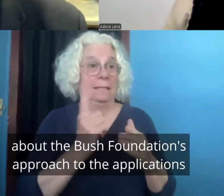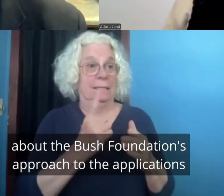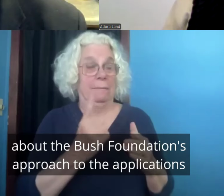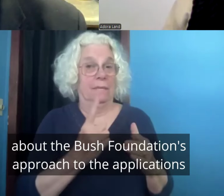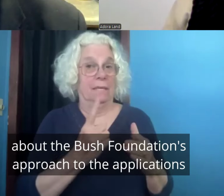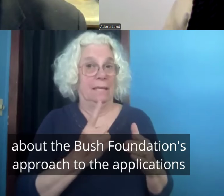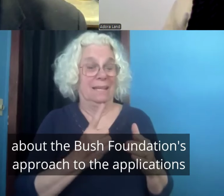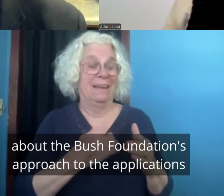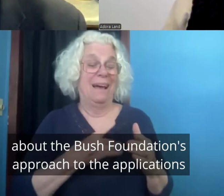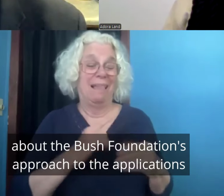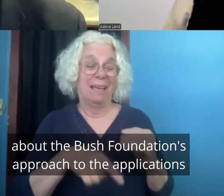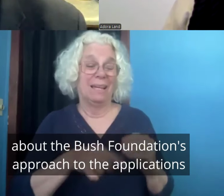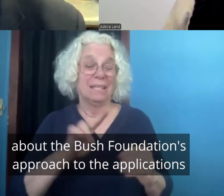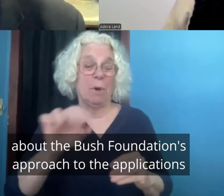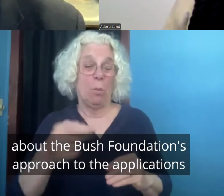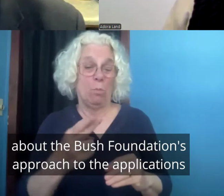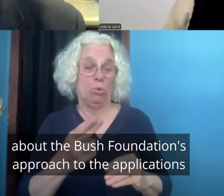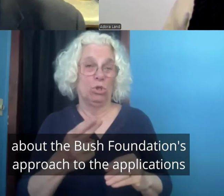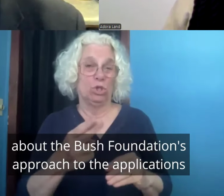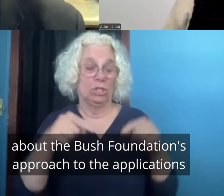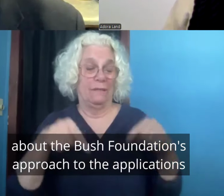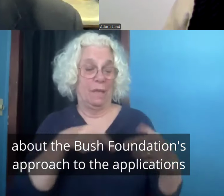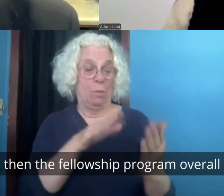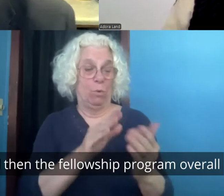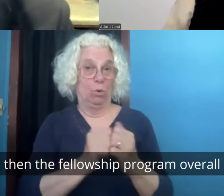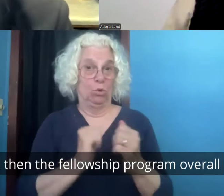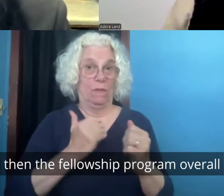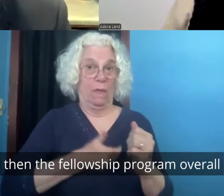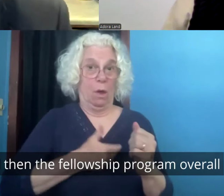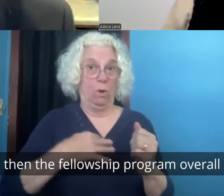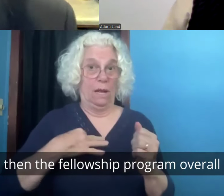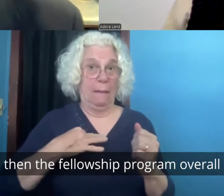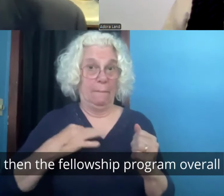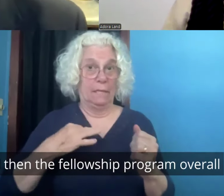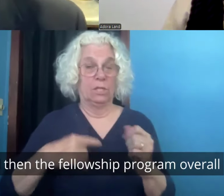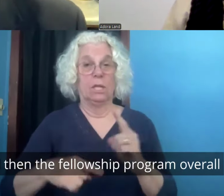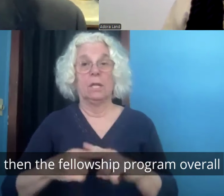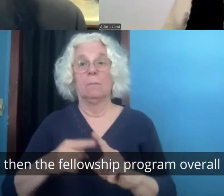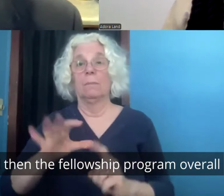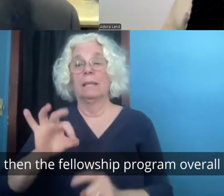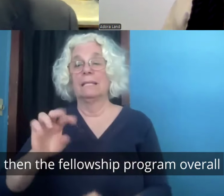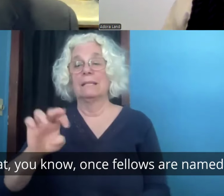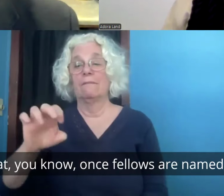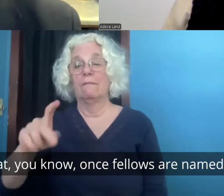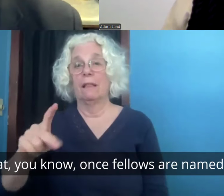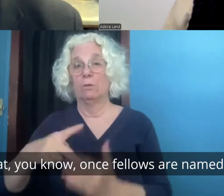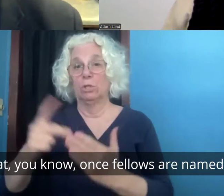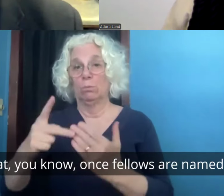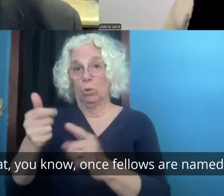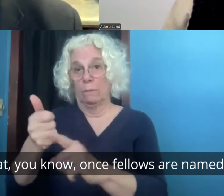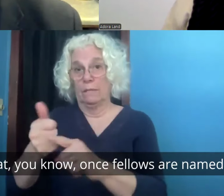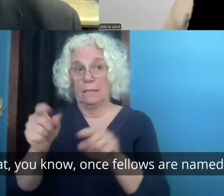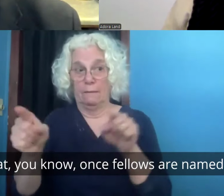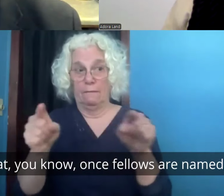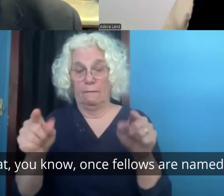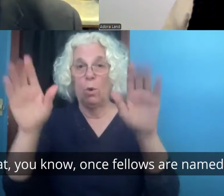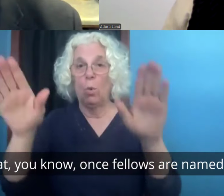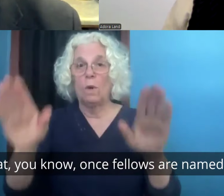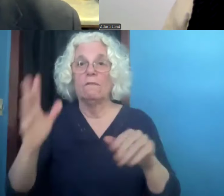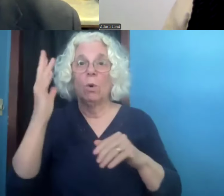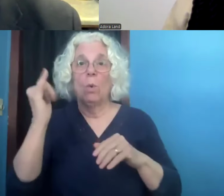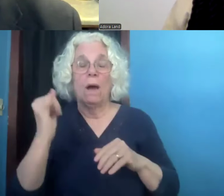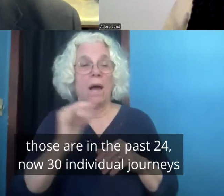about the Bush Foundation's approach to the applications and then the fellowship program overall is that, once fellows are